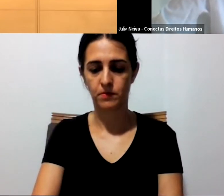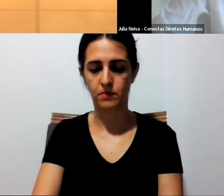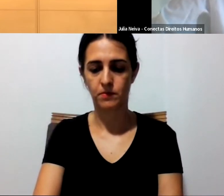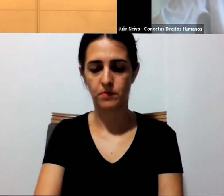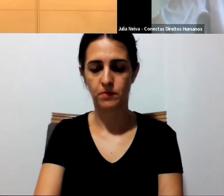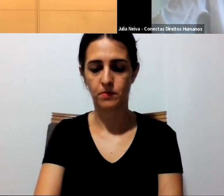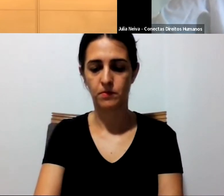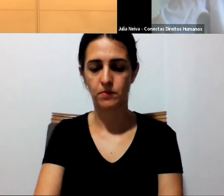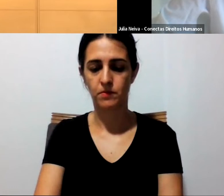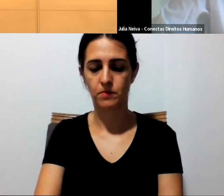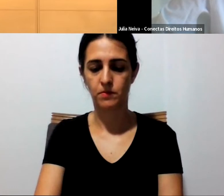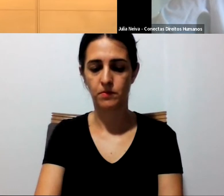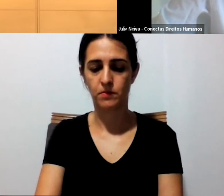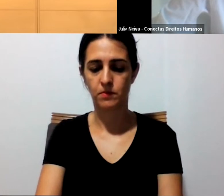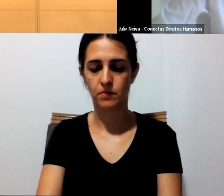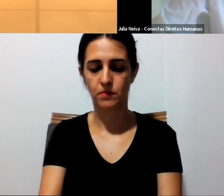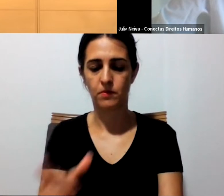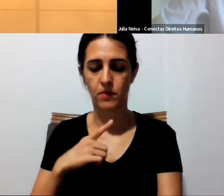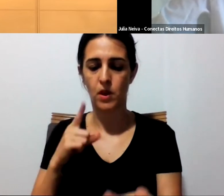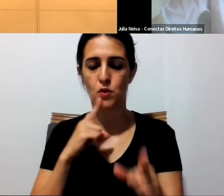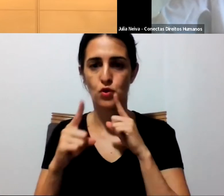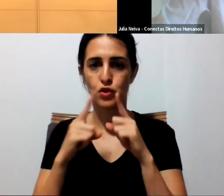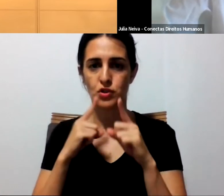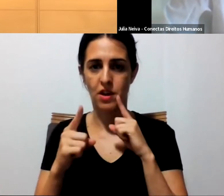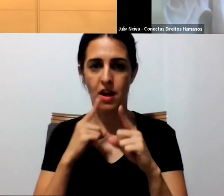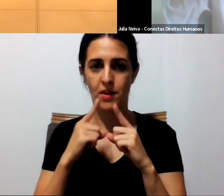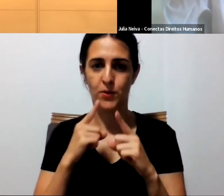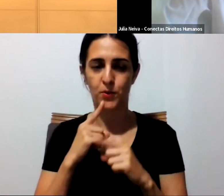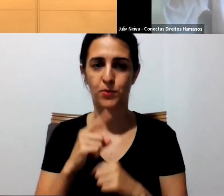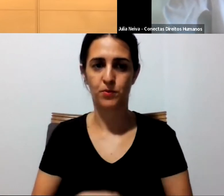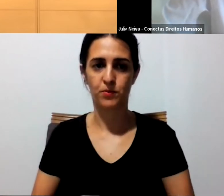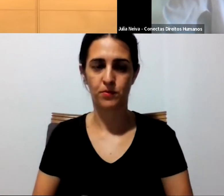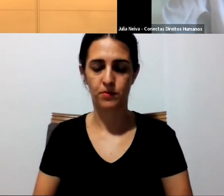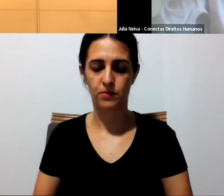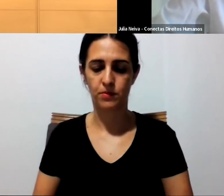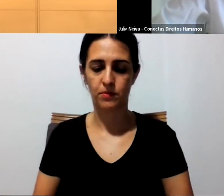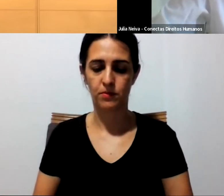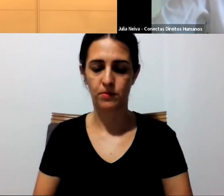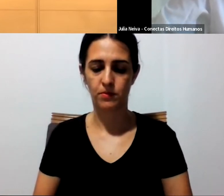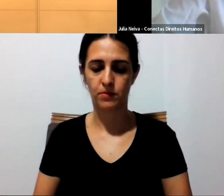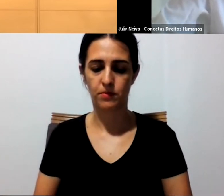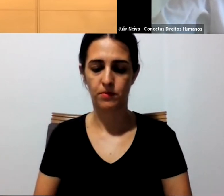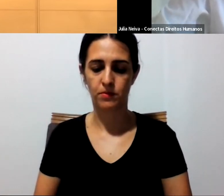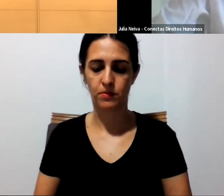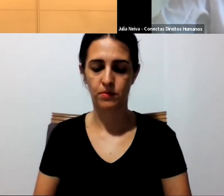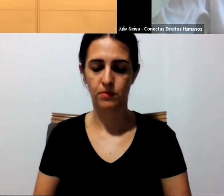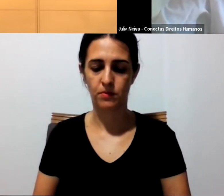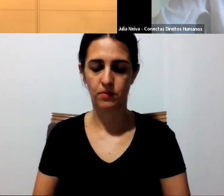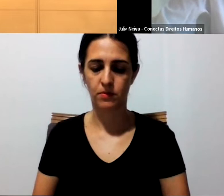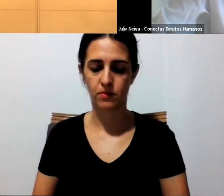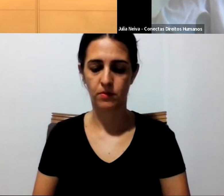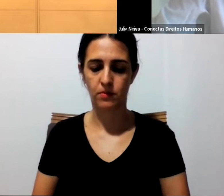together cooperation agencies from both regions in order to exchange experiences. So we are quite open to exchange experience,